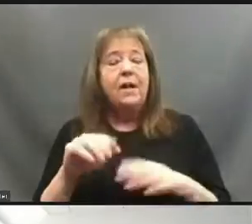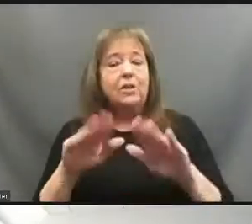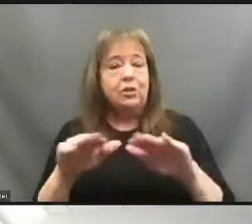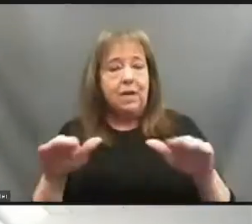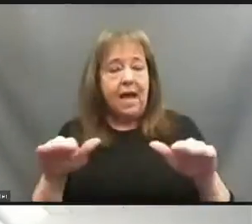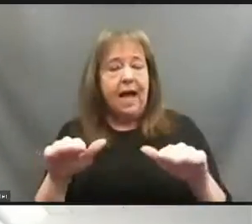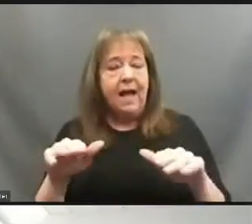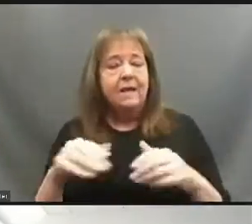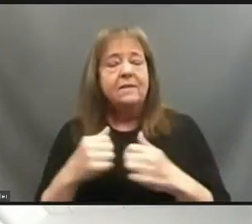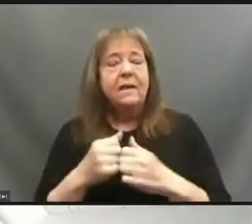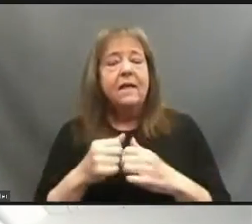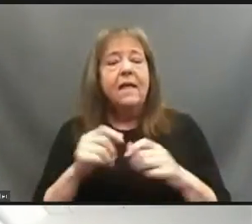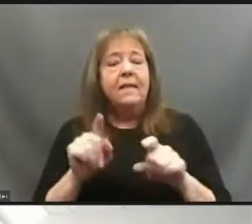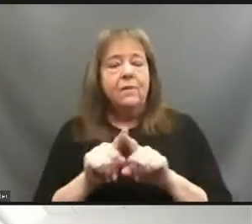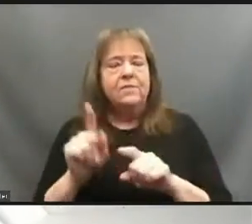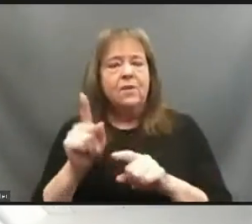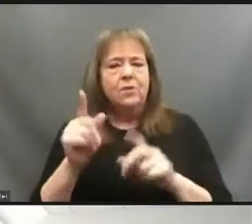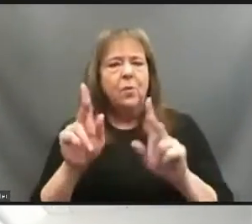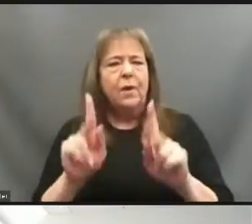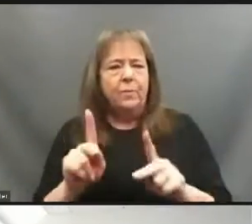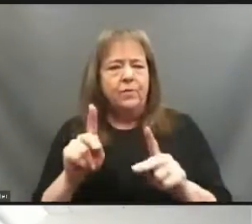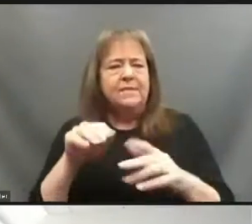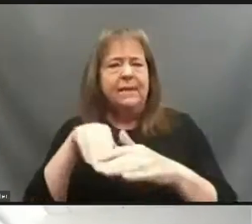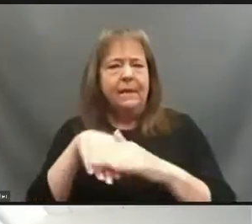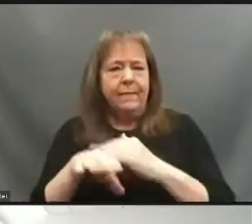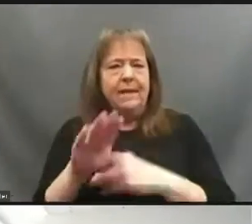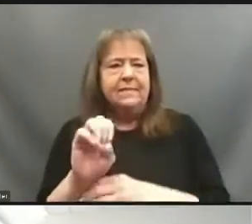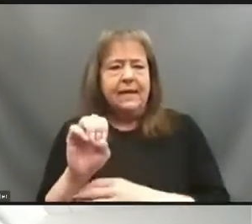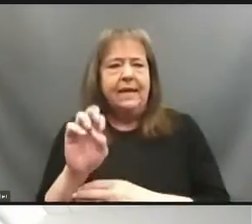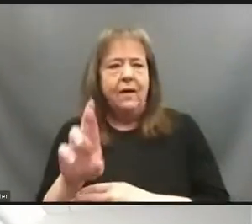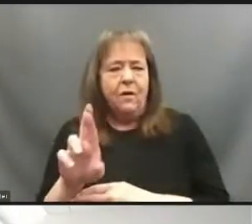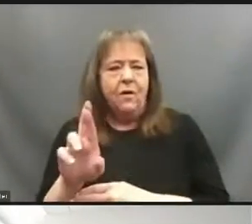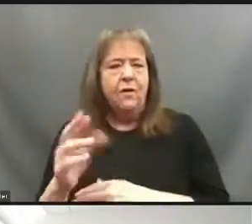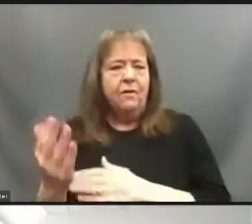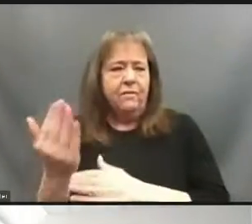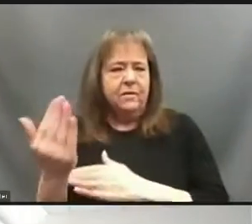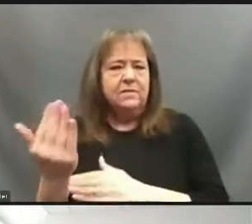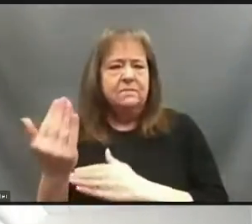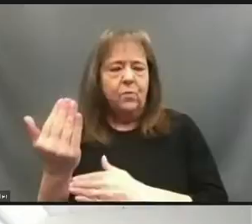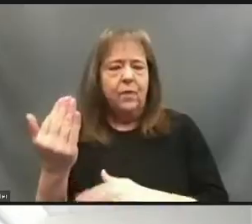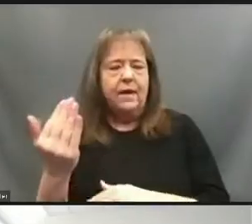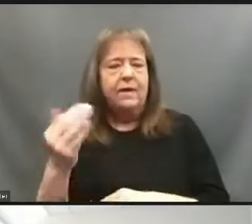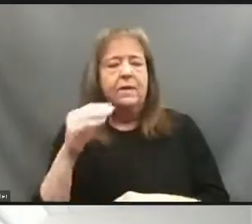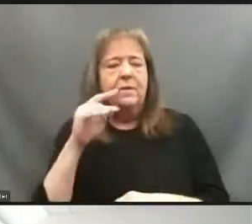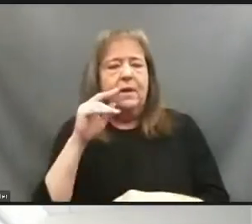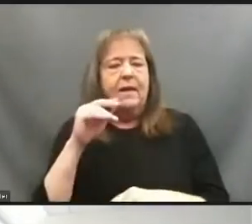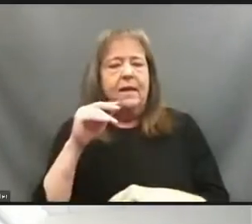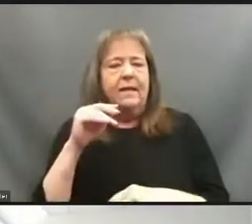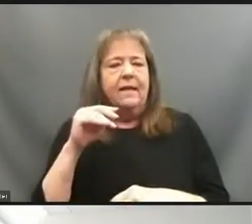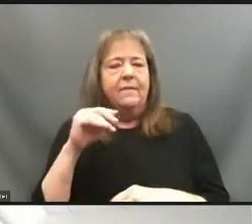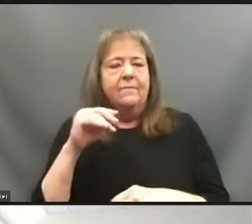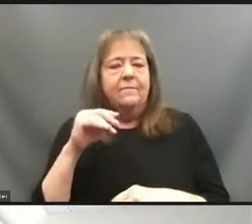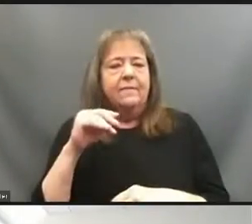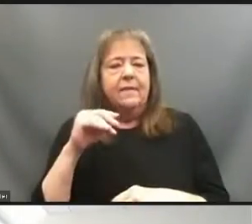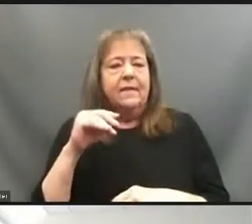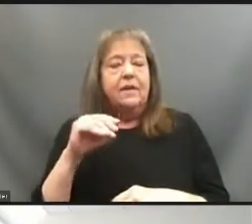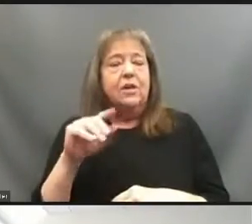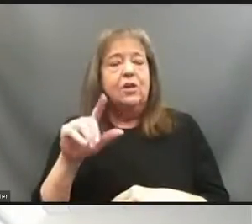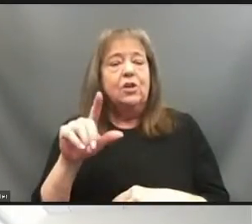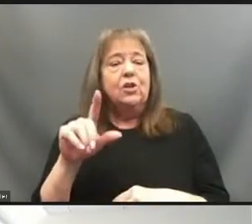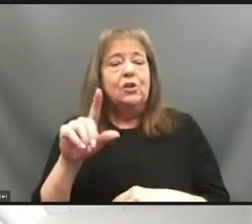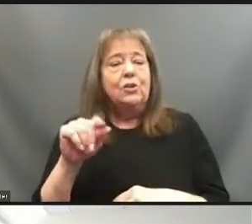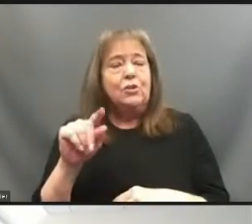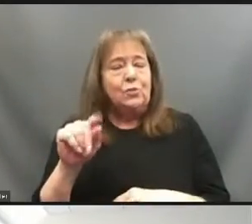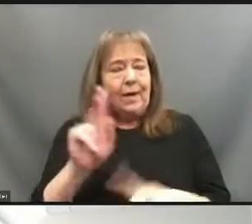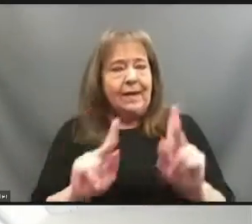also a patient coming in through the ER this morning on our early look at the numbers. 20 of our intensive care